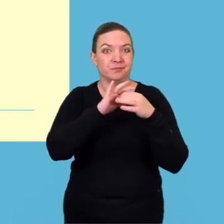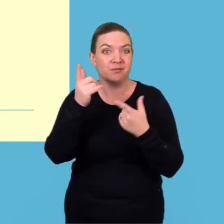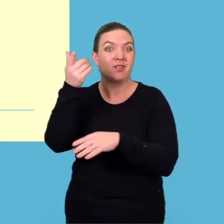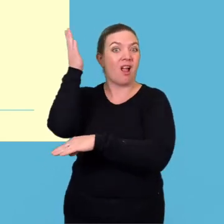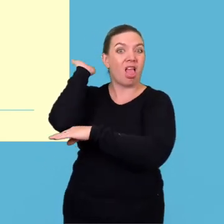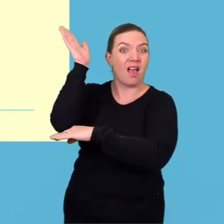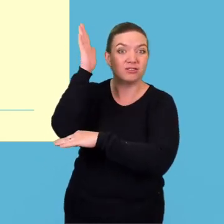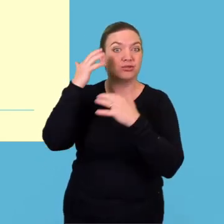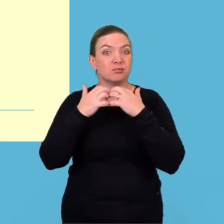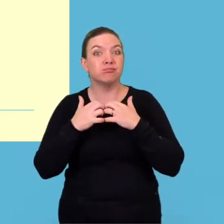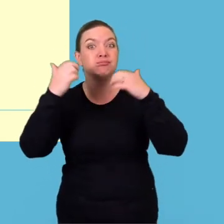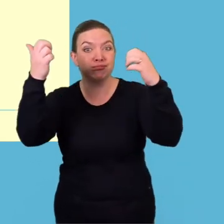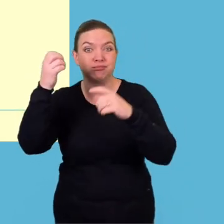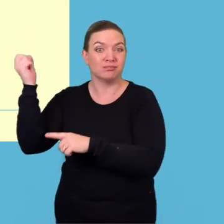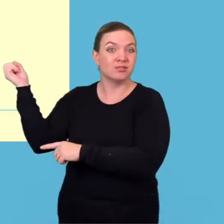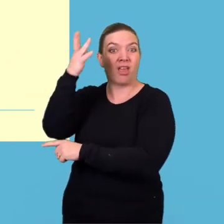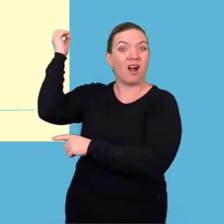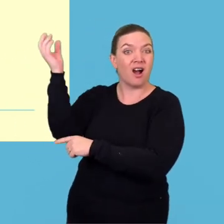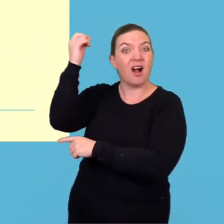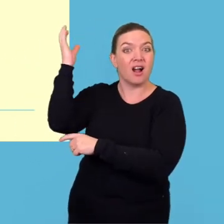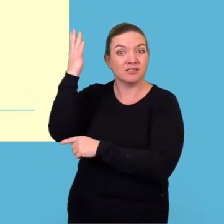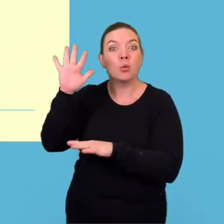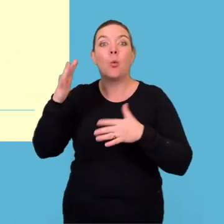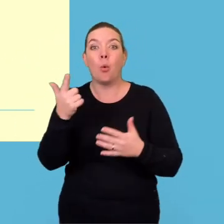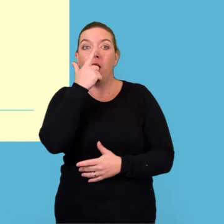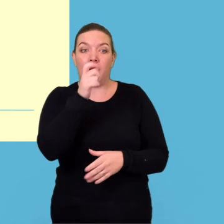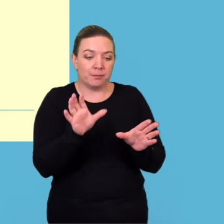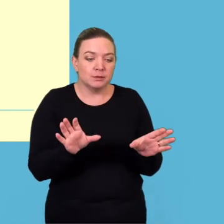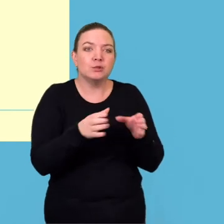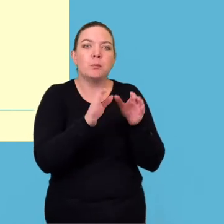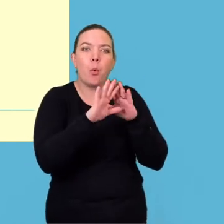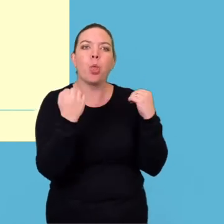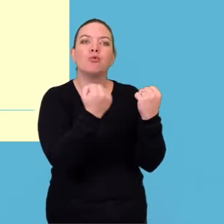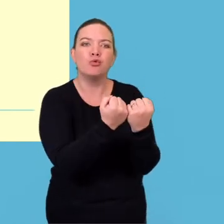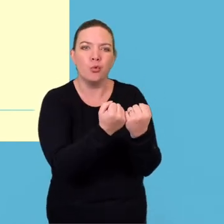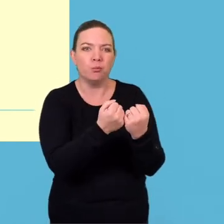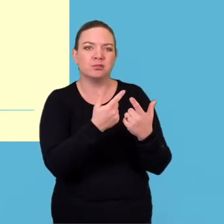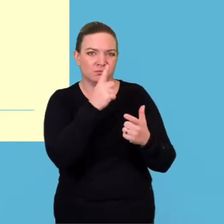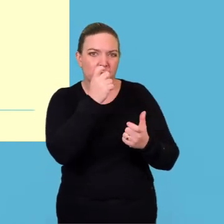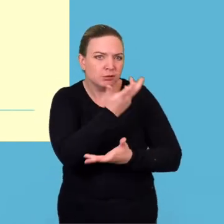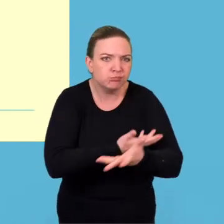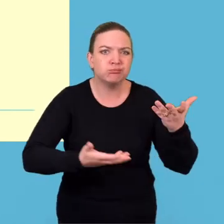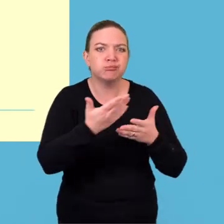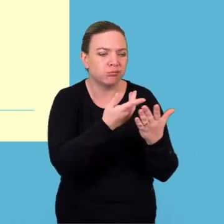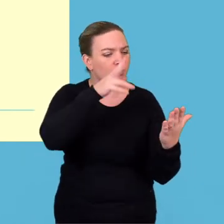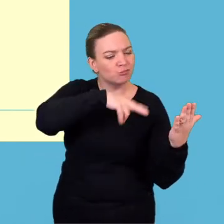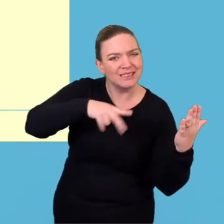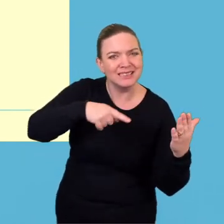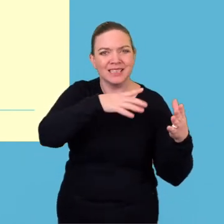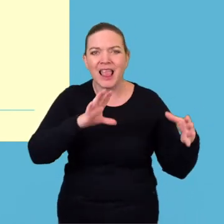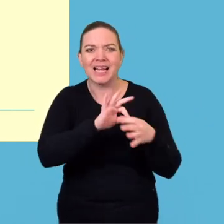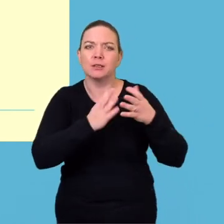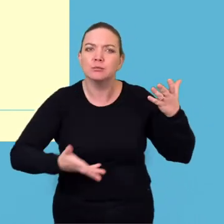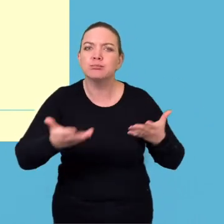the teacher presents slides and invites questions, and seminars, which are smaller groups where you'll discuss readings you've been set in advance relating to the